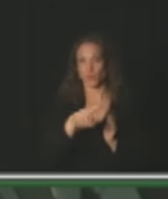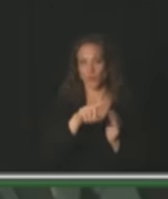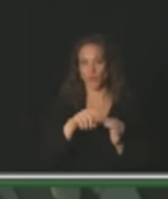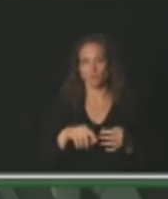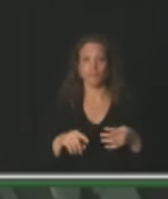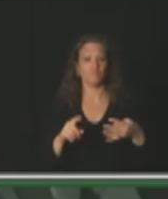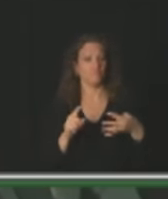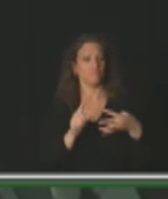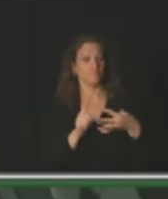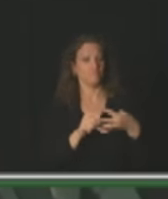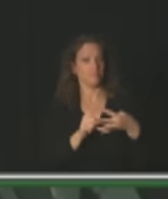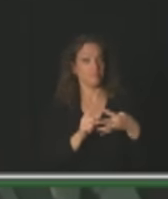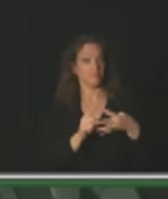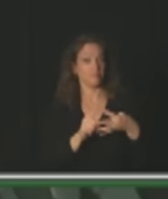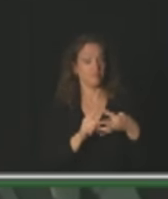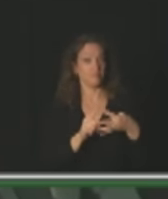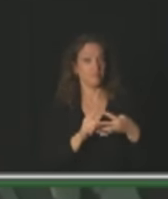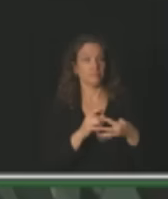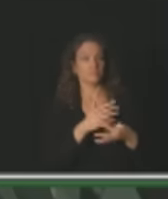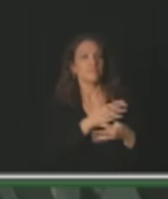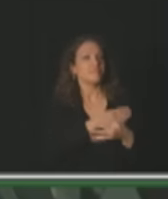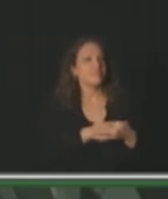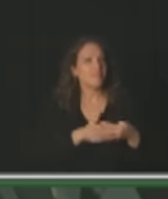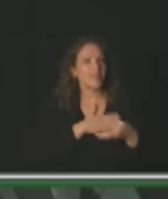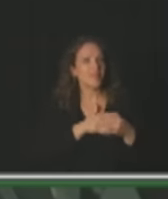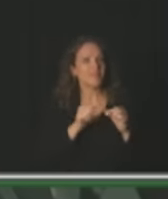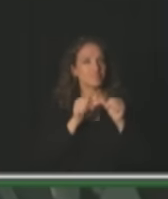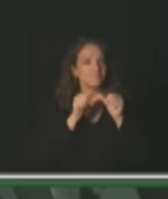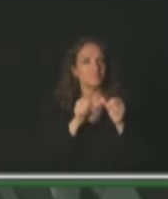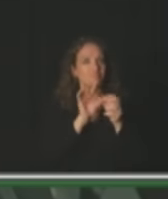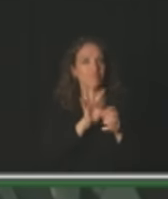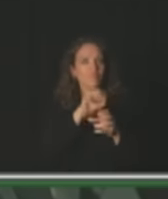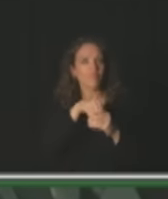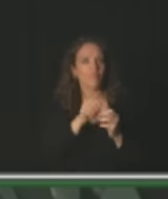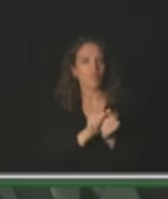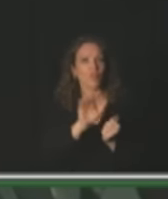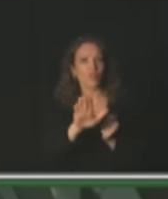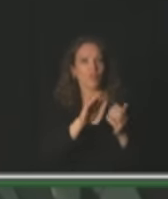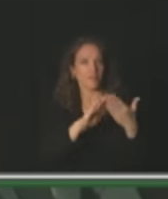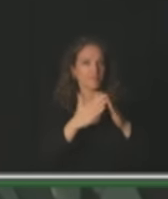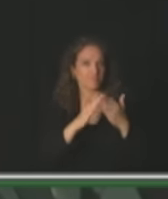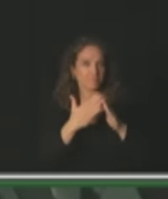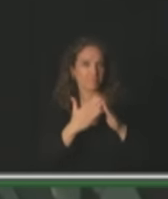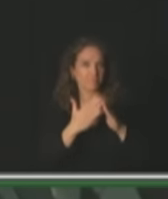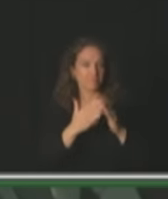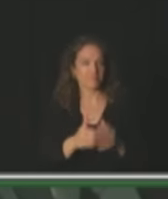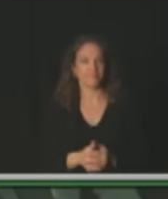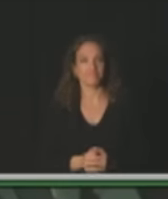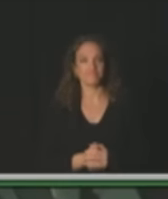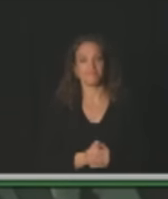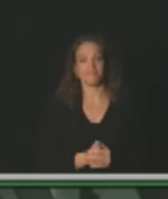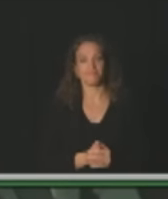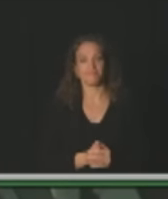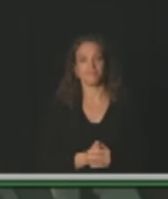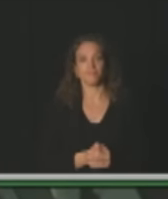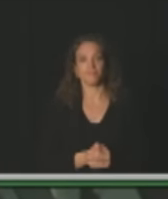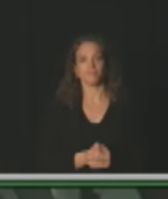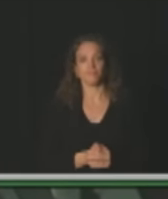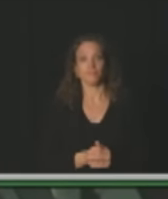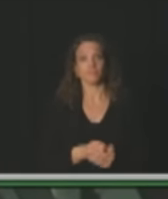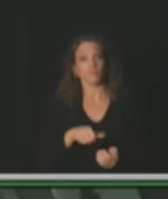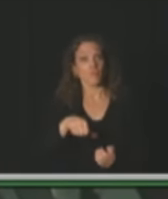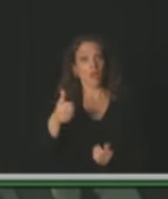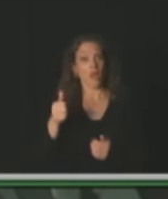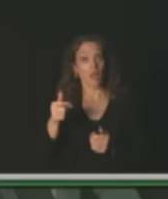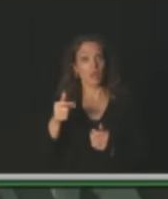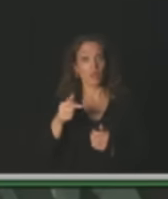One, please stay engaged with your community. Help others the way you